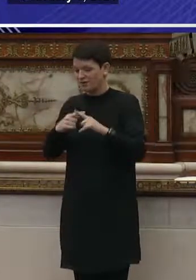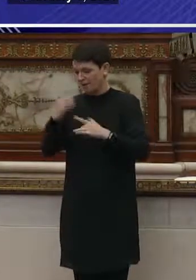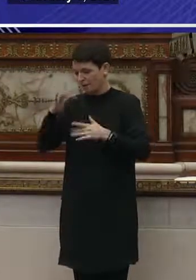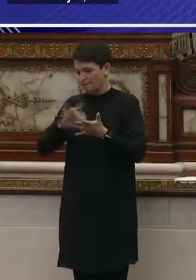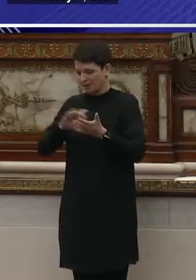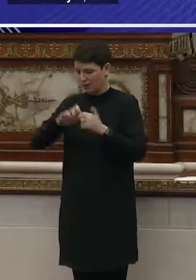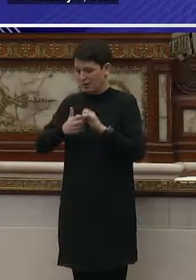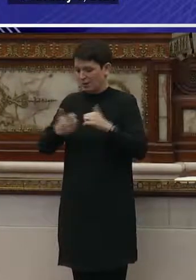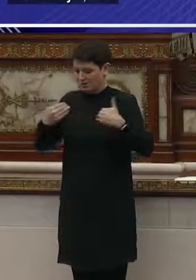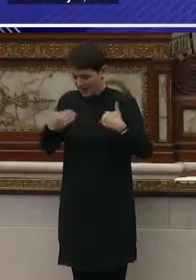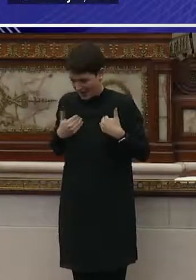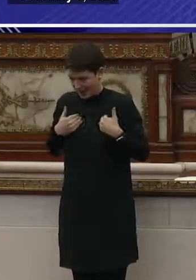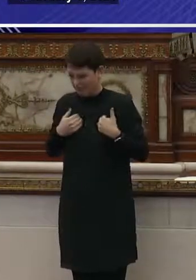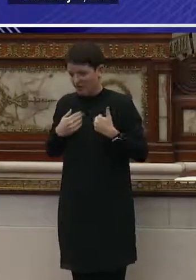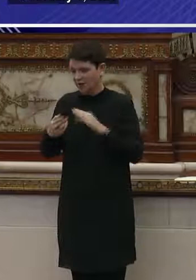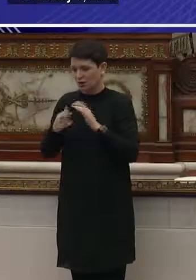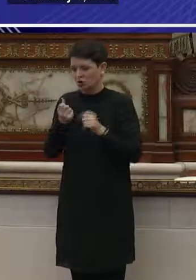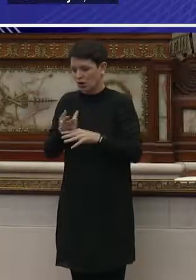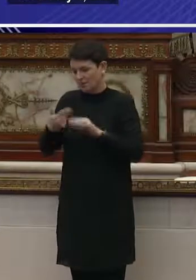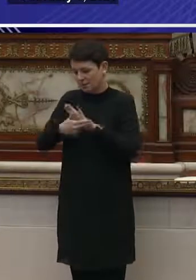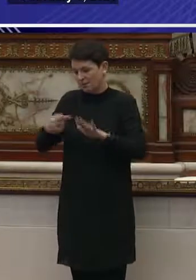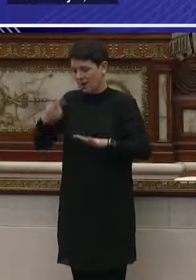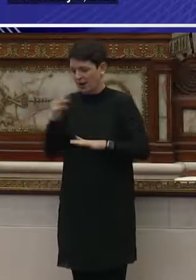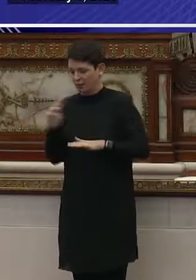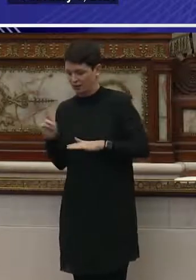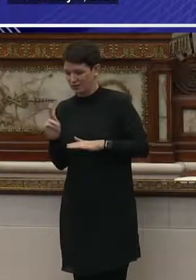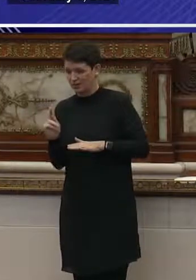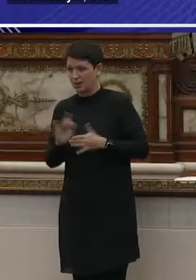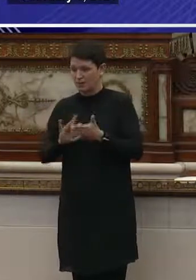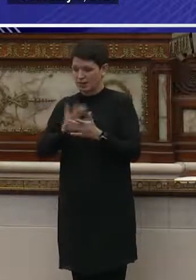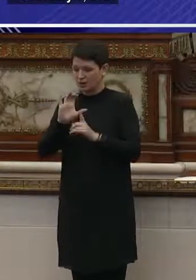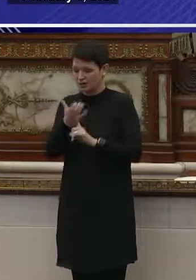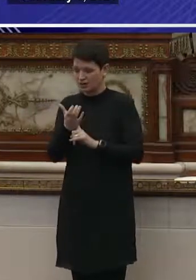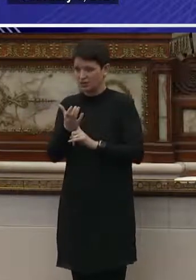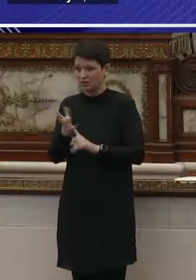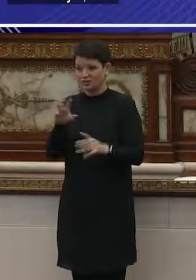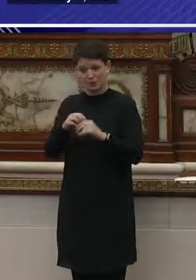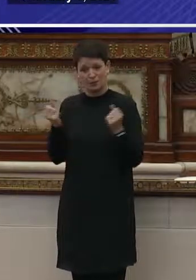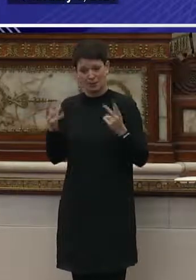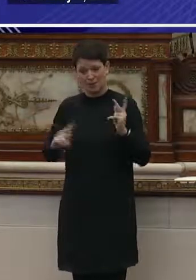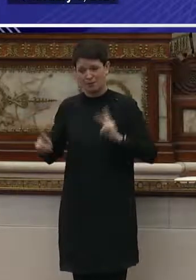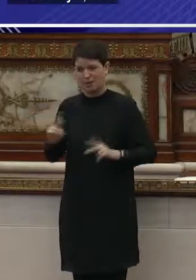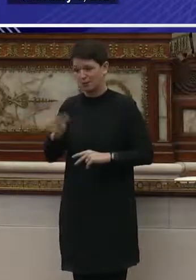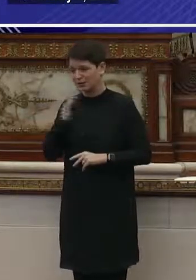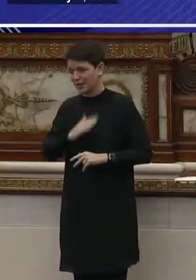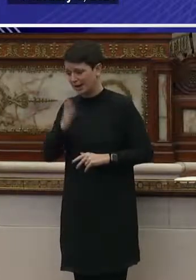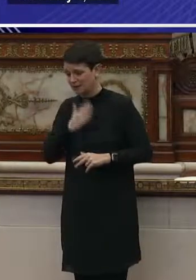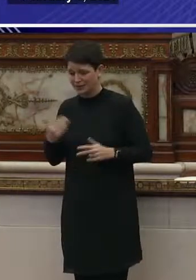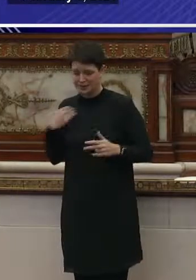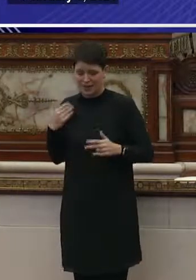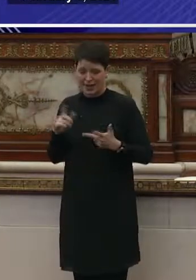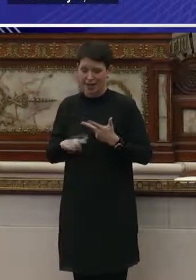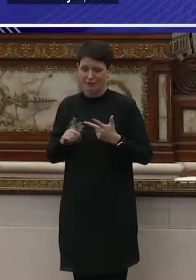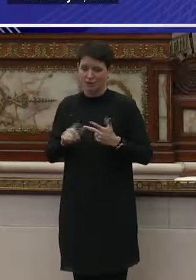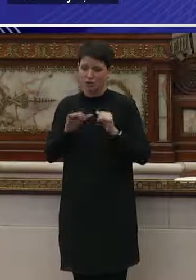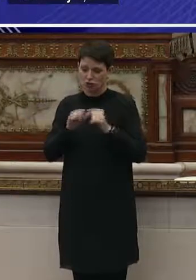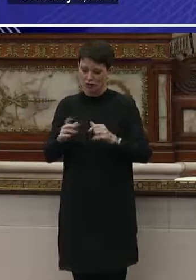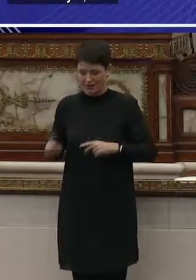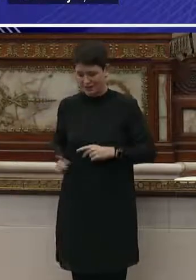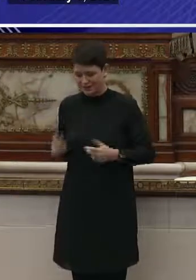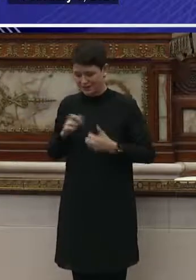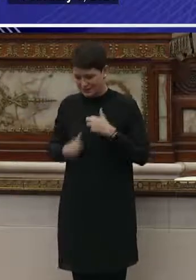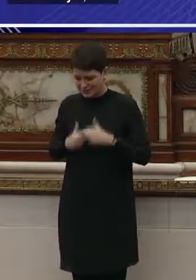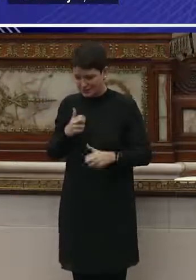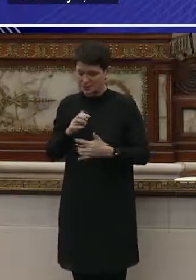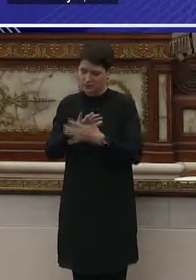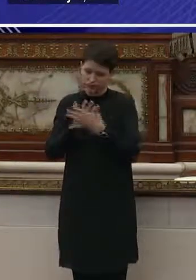medical conditions that put them at high risk. Those medical conditions cover an awful lot of people. So it includes diabetes, includes chronic kidney disease.